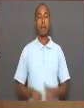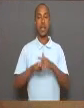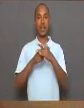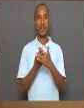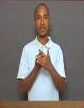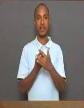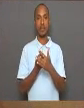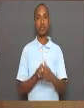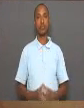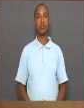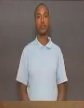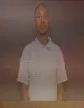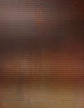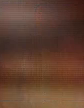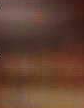Begin.